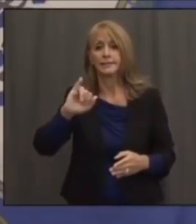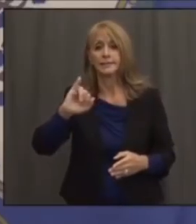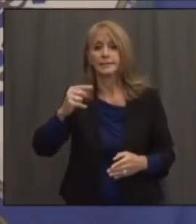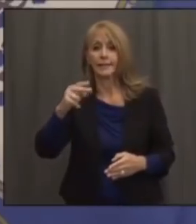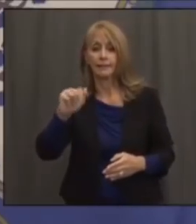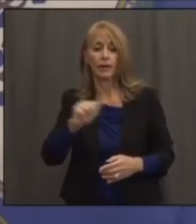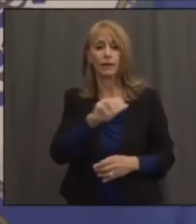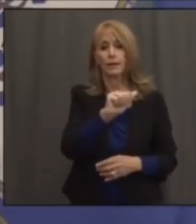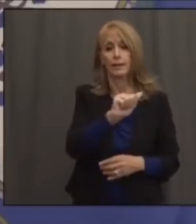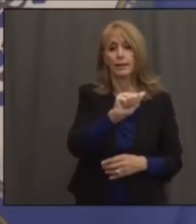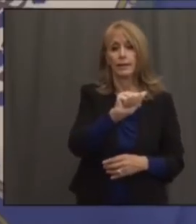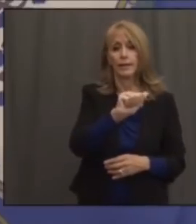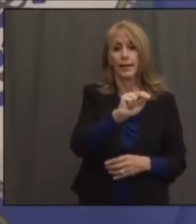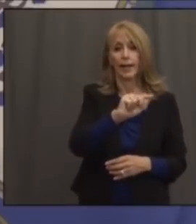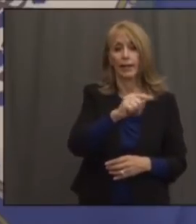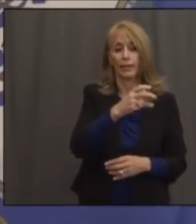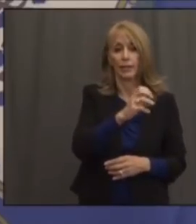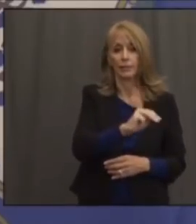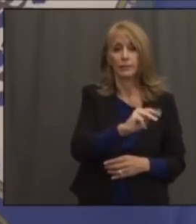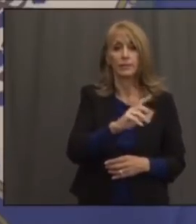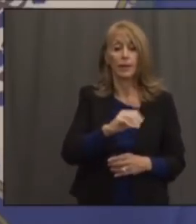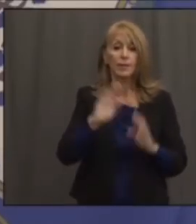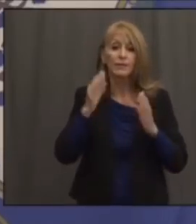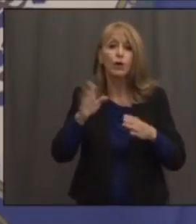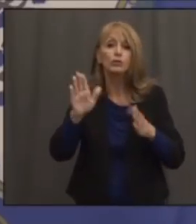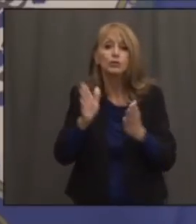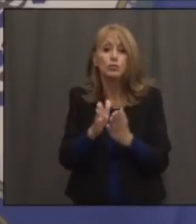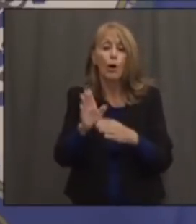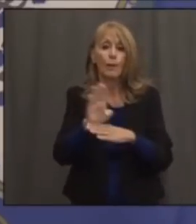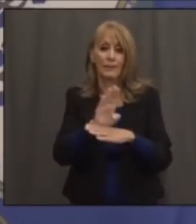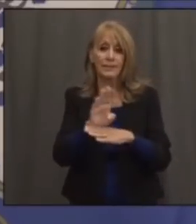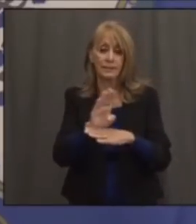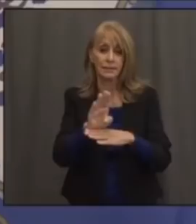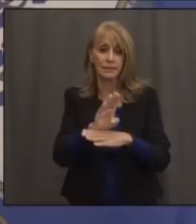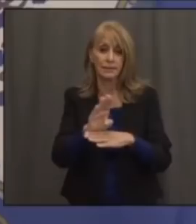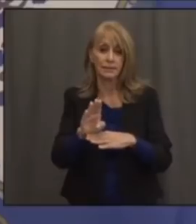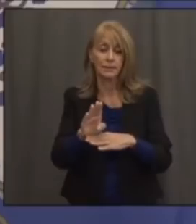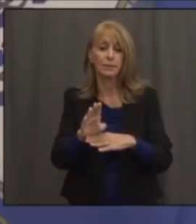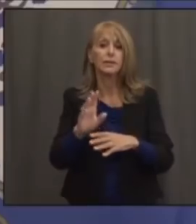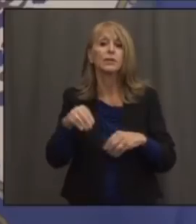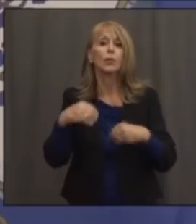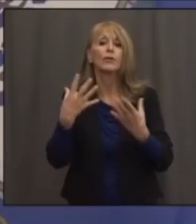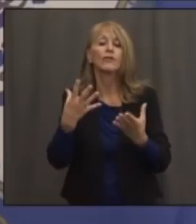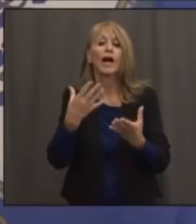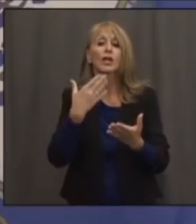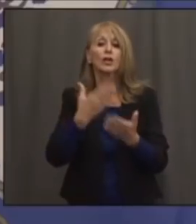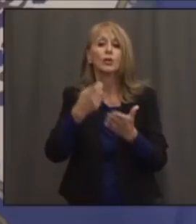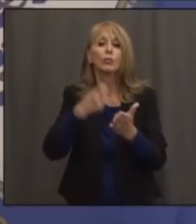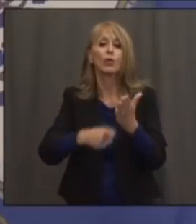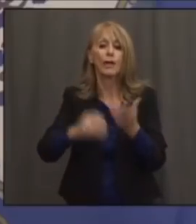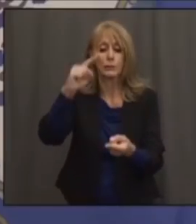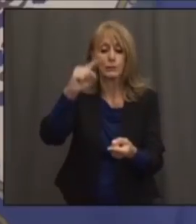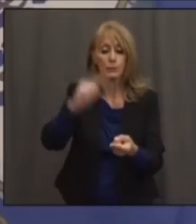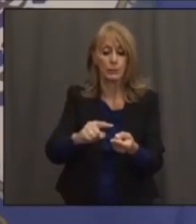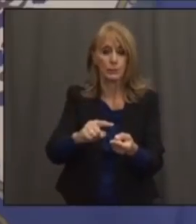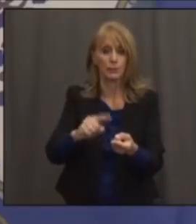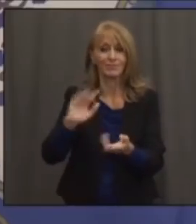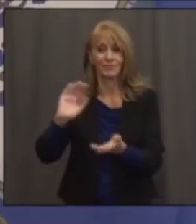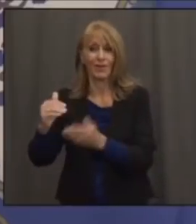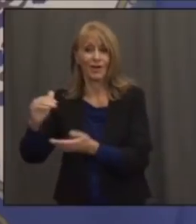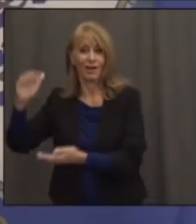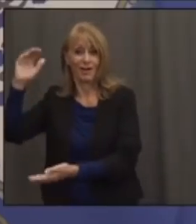Anthem, that are going to be focused on small business, both of which provide a significant discount compared to what they're paying right